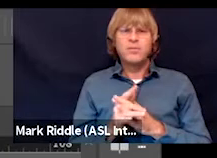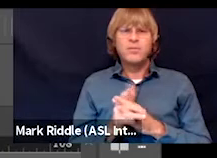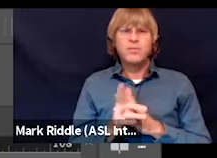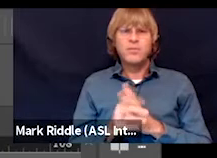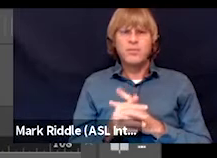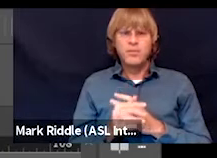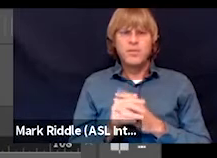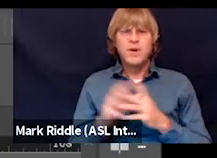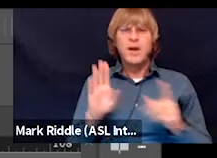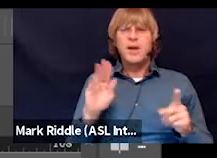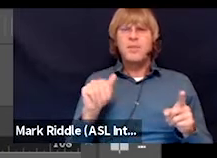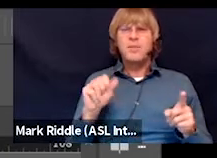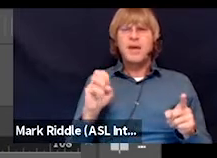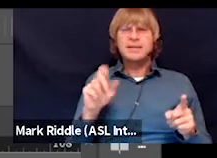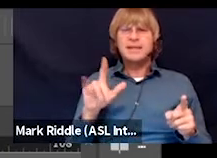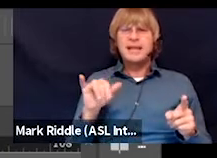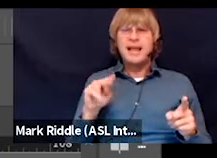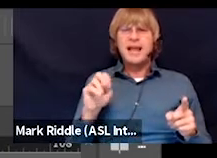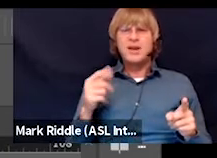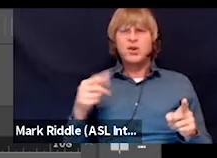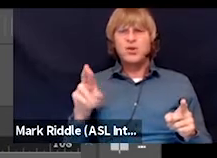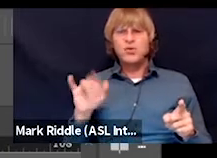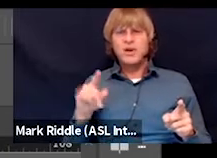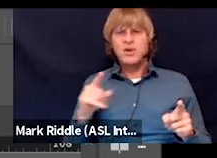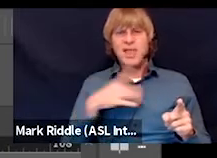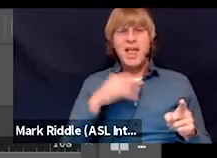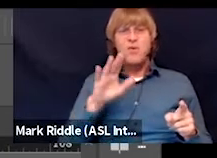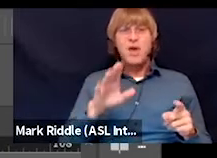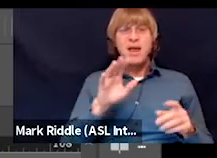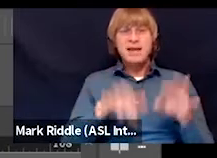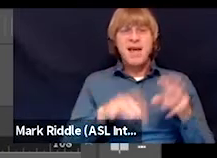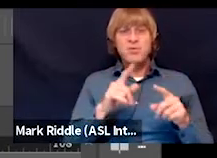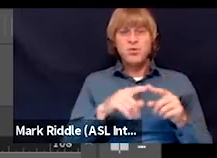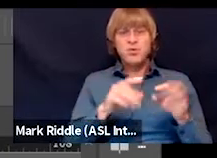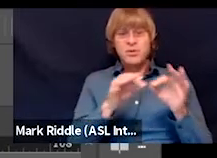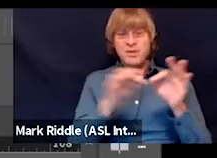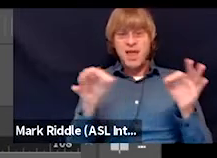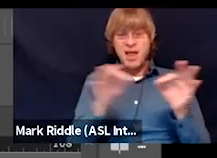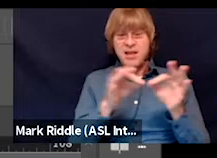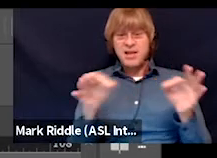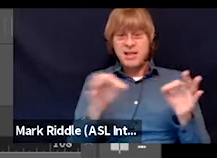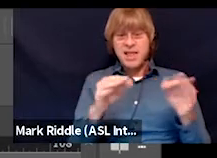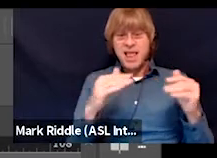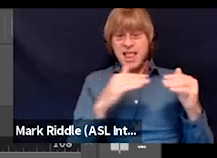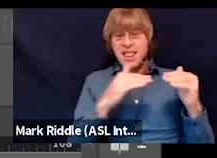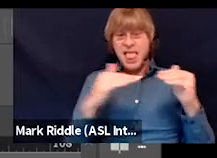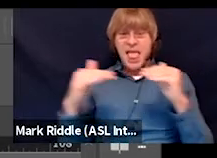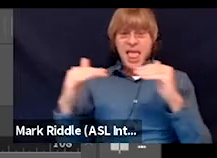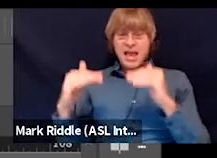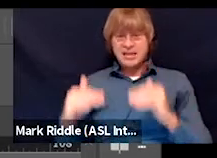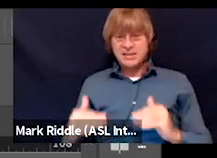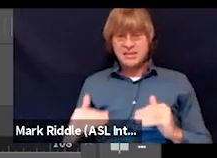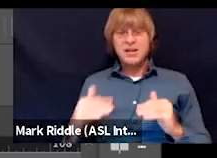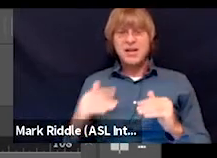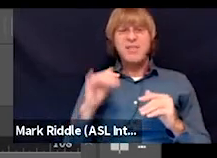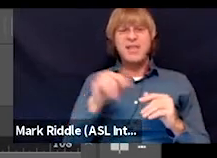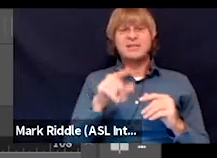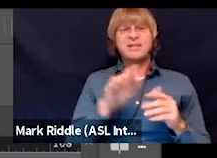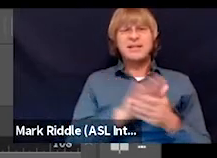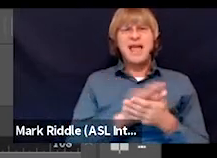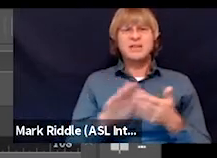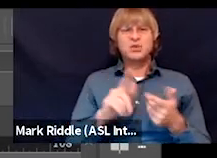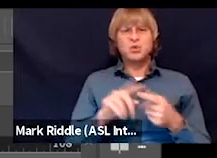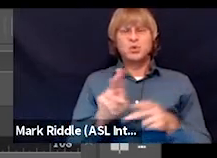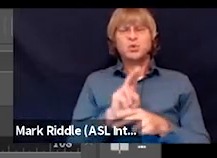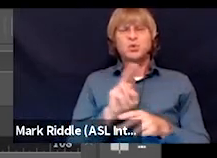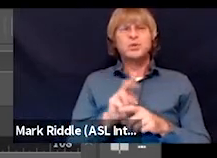Baseline grid. If you like your type to align across a baseline grid, then that's a nice thing to